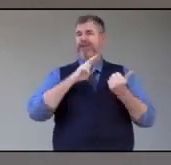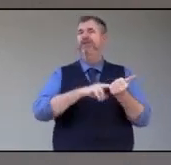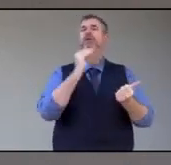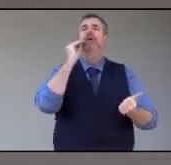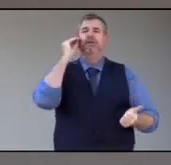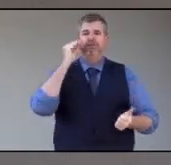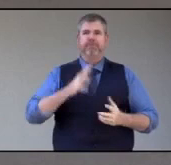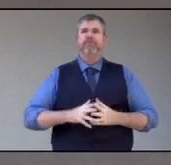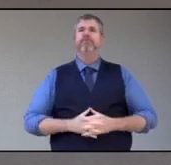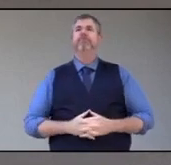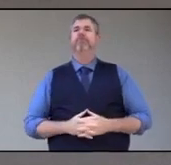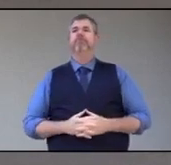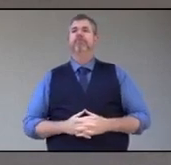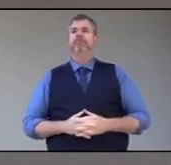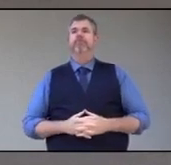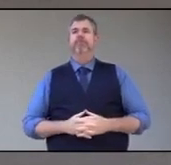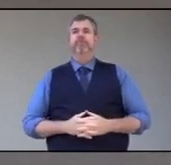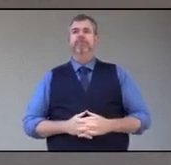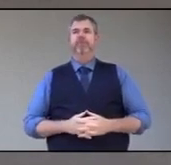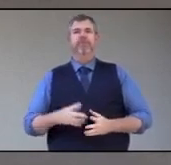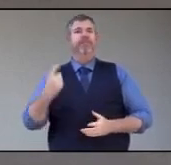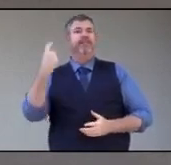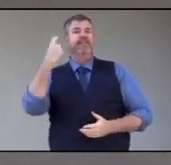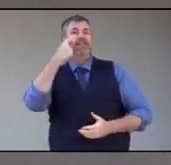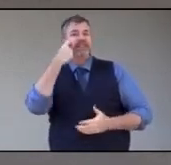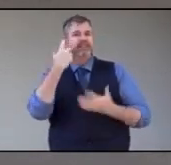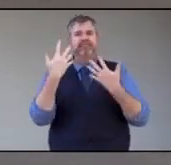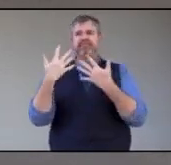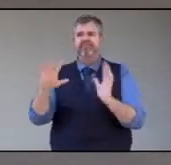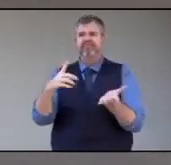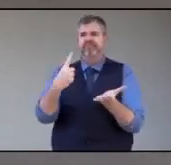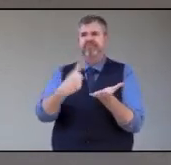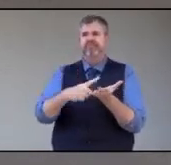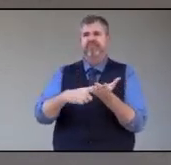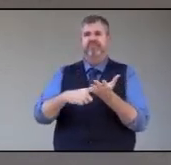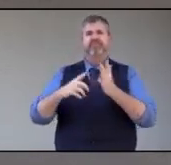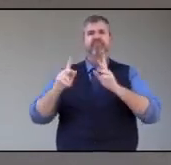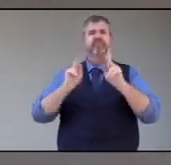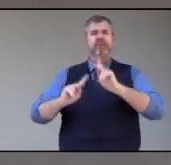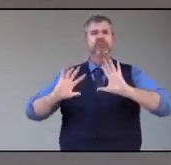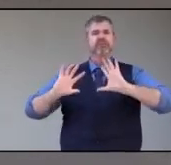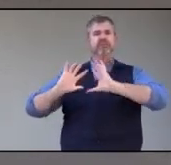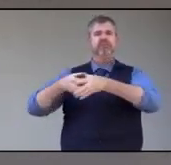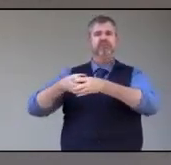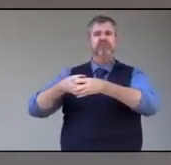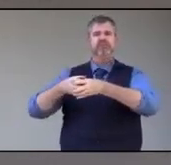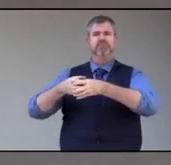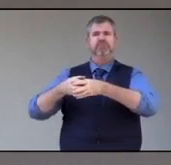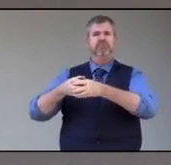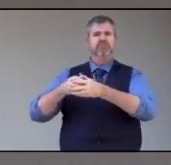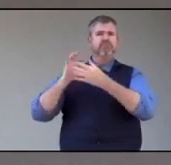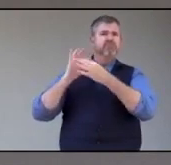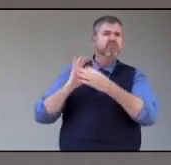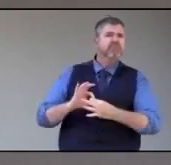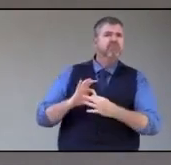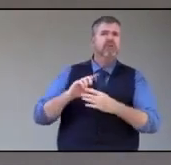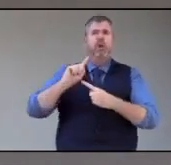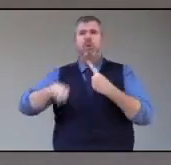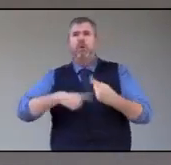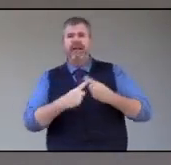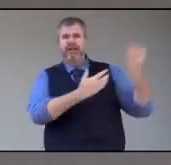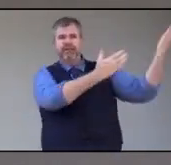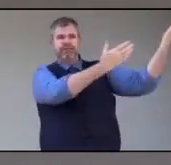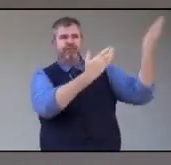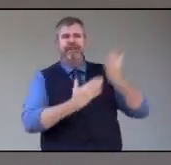them on the amount of vaccine that we will be receiving in subsequent days and weeks. They've already been receiving